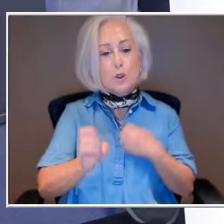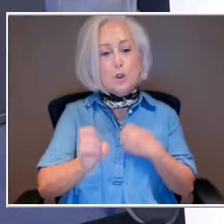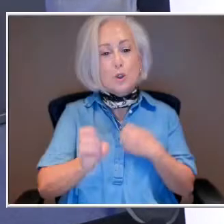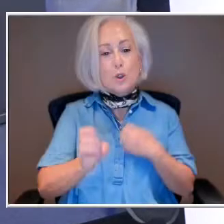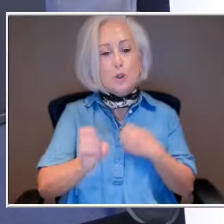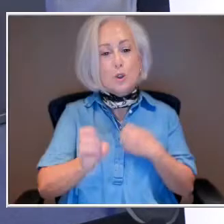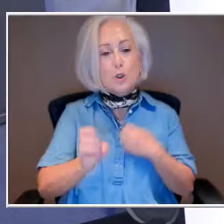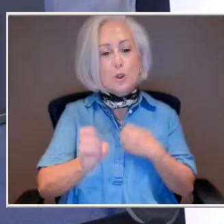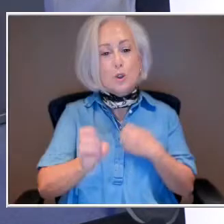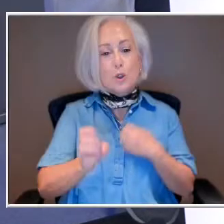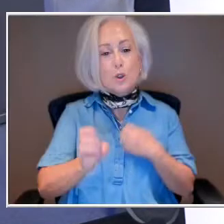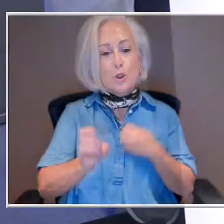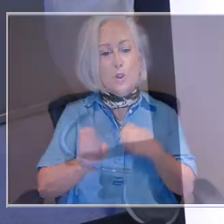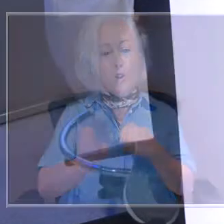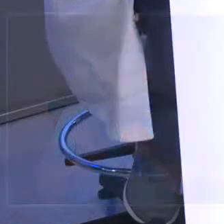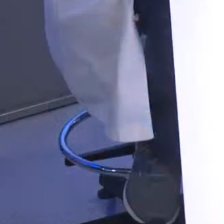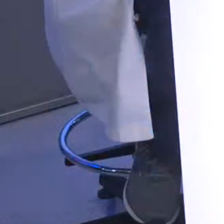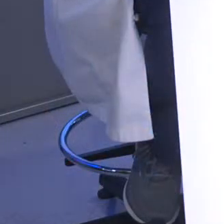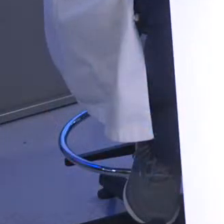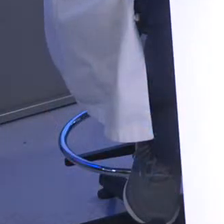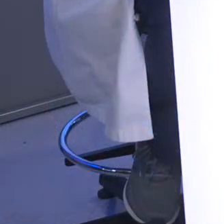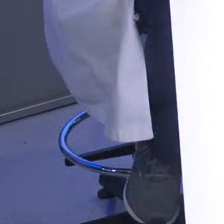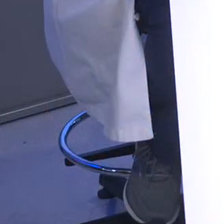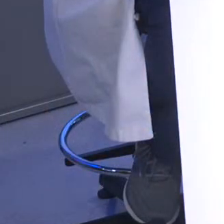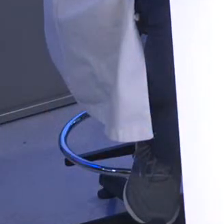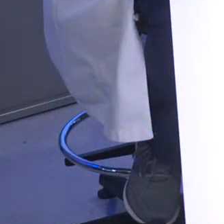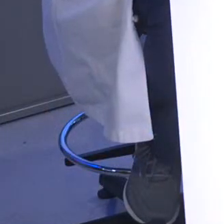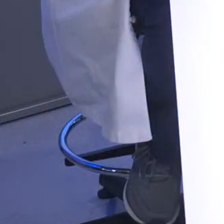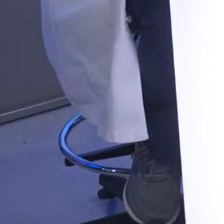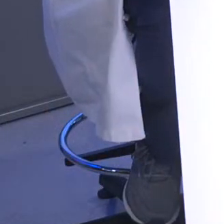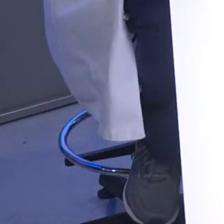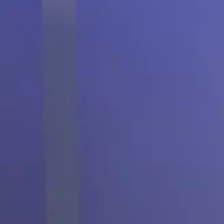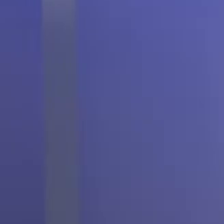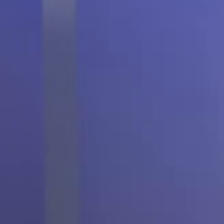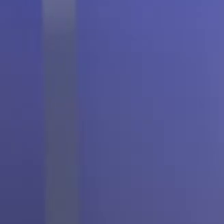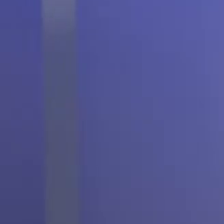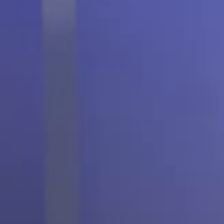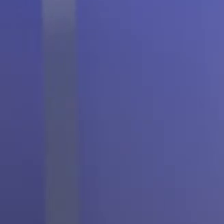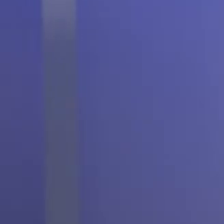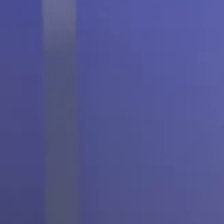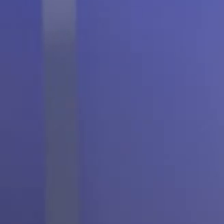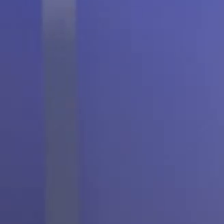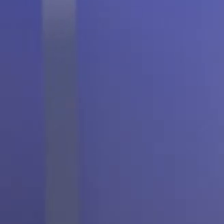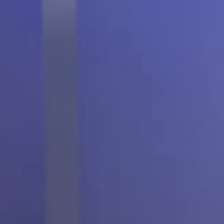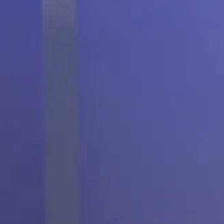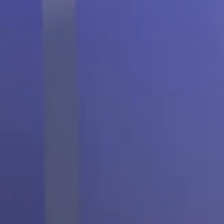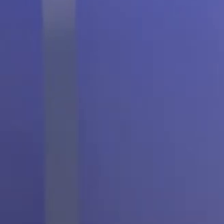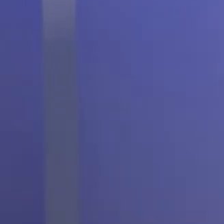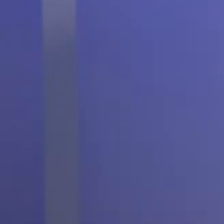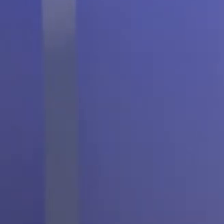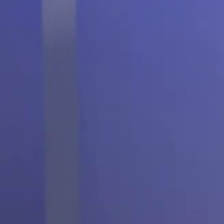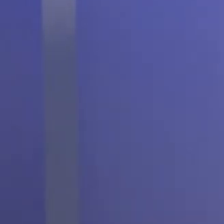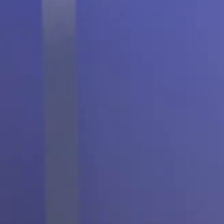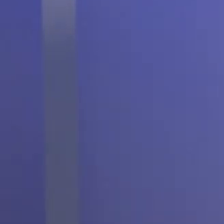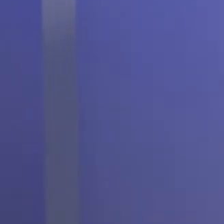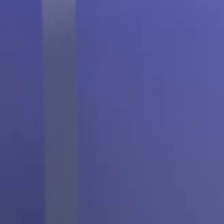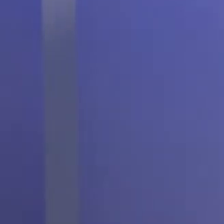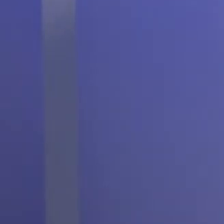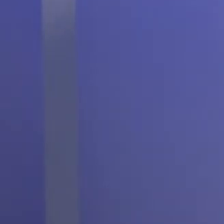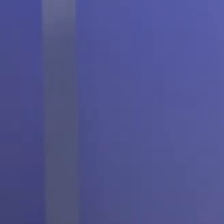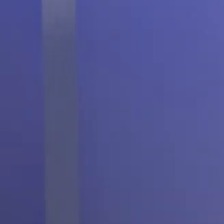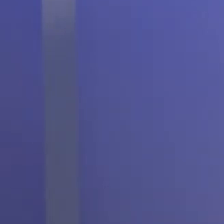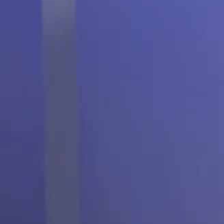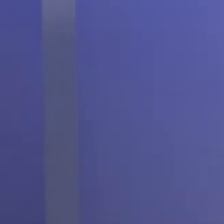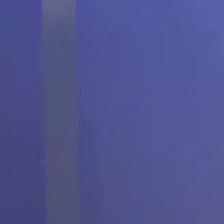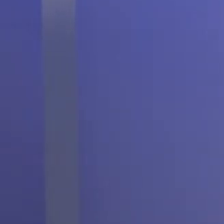with a patient and you're trying to make some big decisions for down the line? I think a lot of it involves really listening to the patient. What are